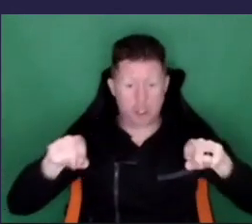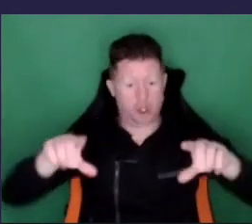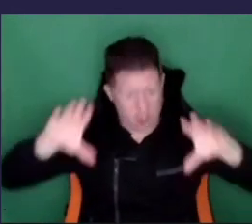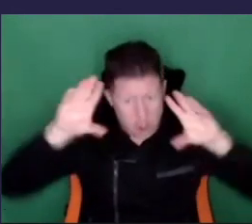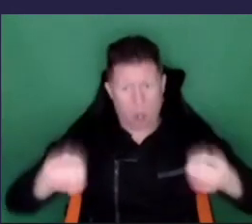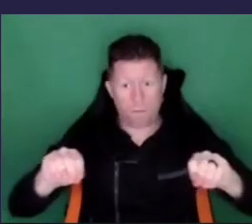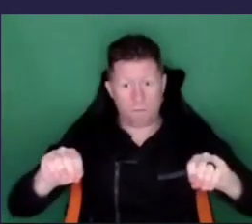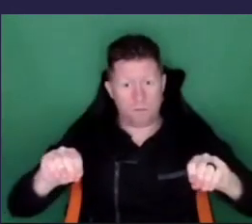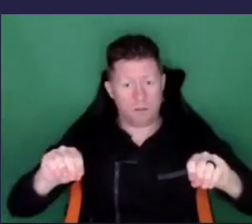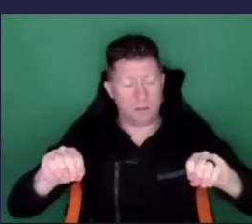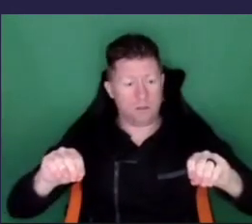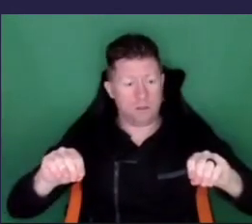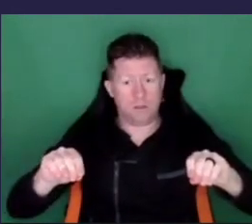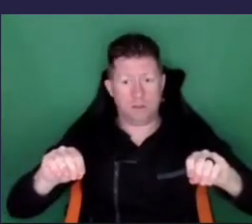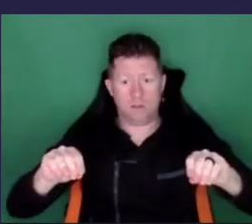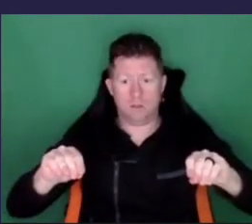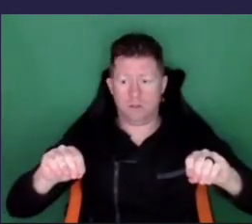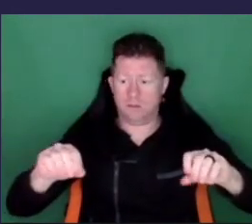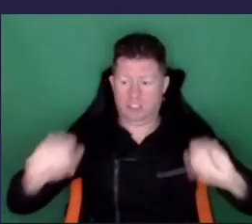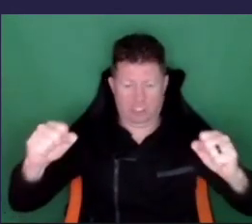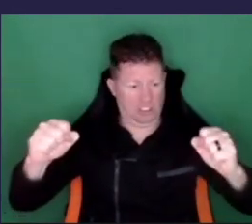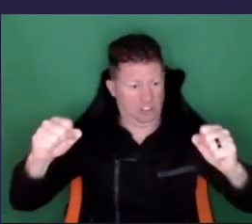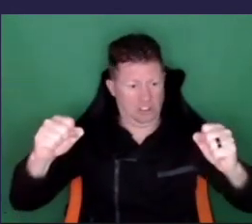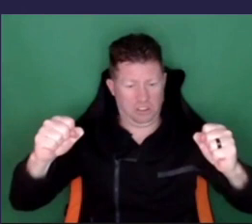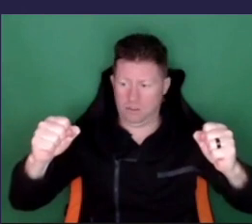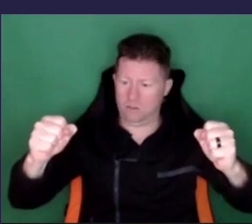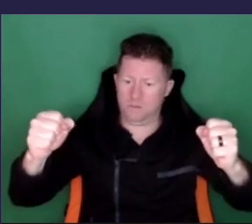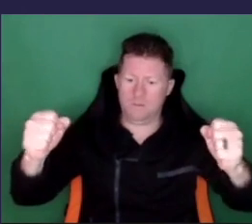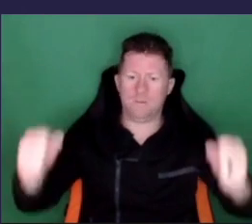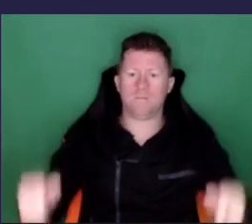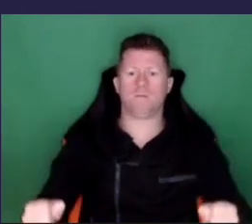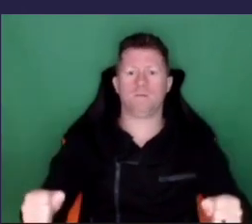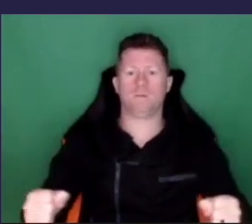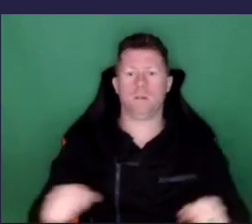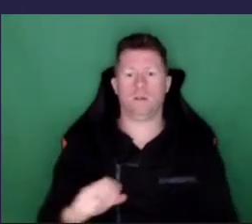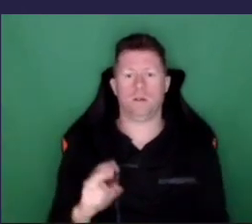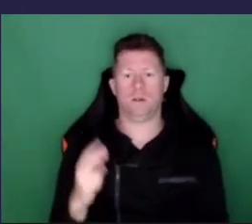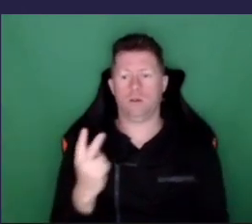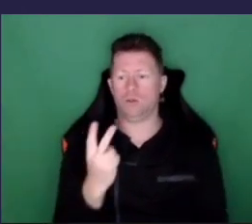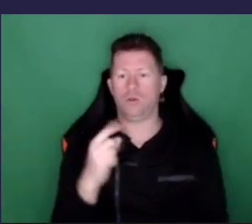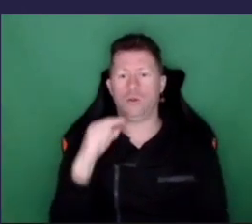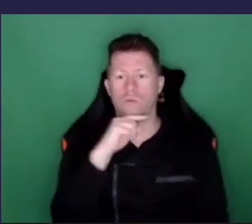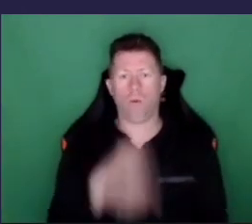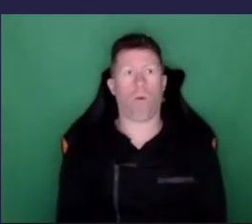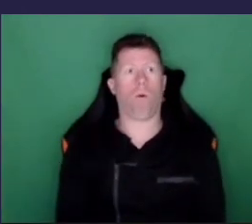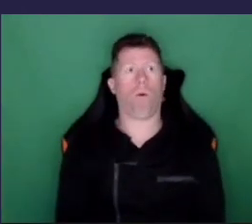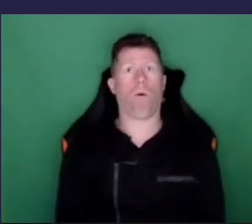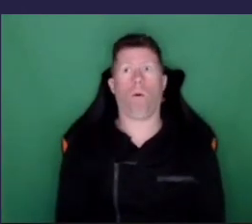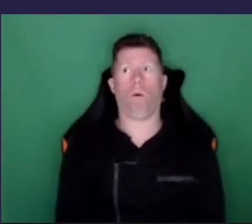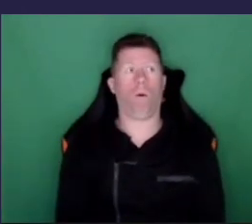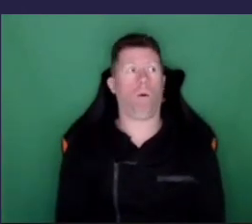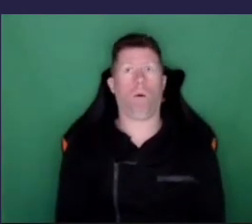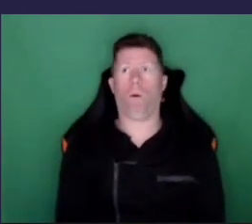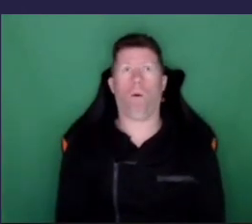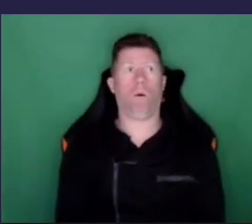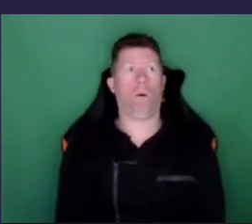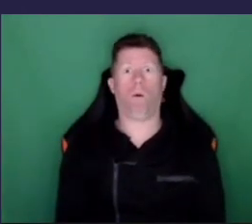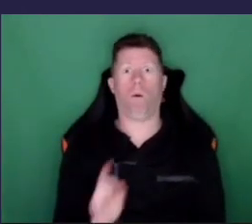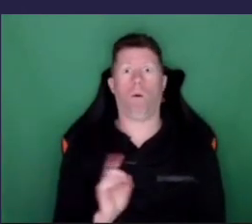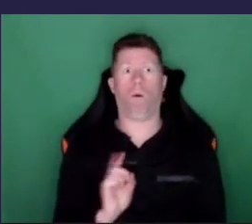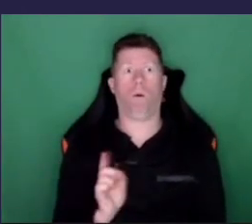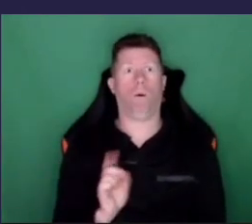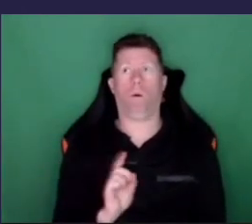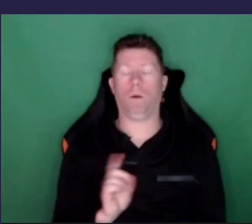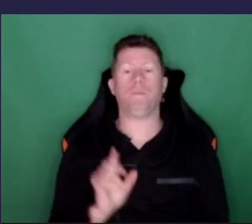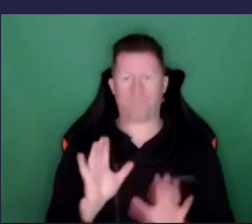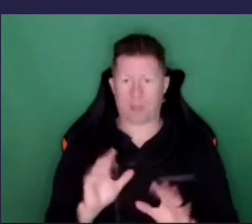this. You need to stop this. Put them down." And they were so startled by her intervention. But anyway,